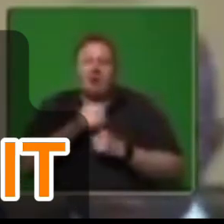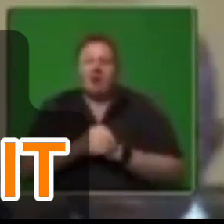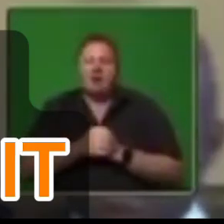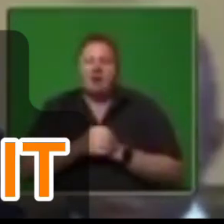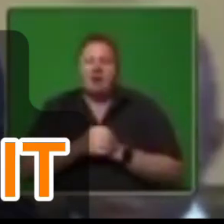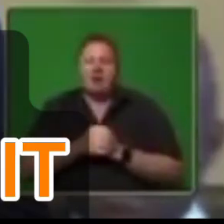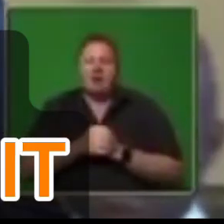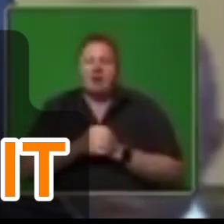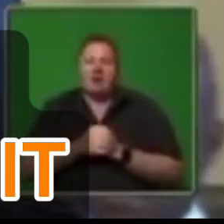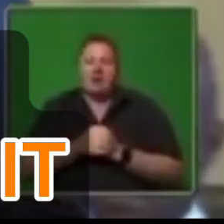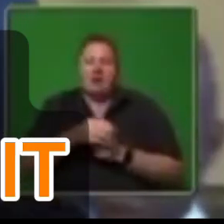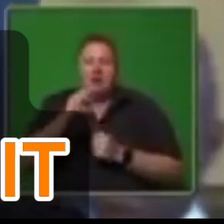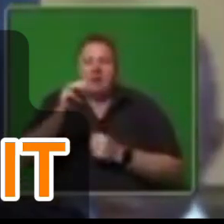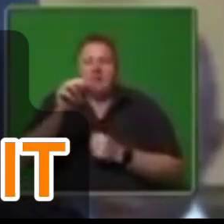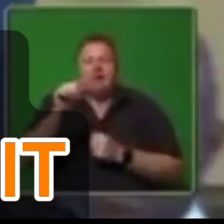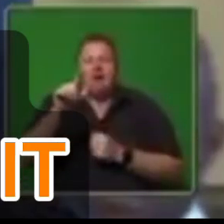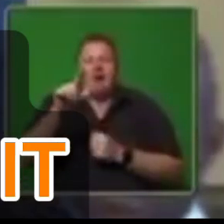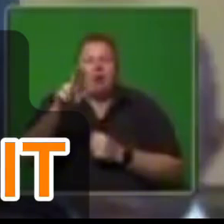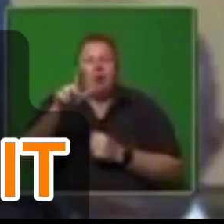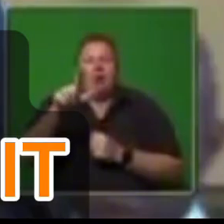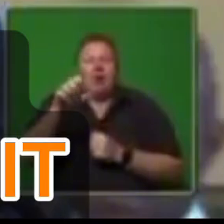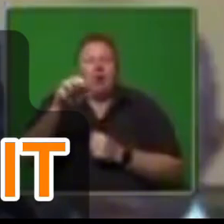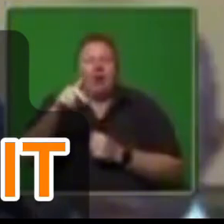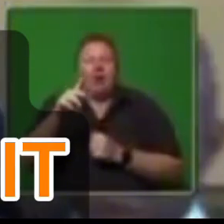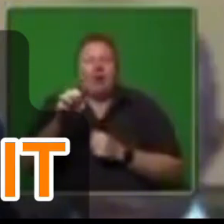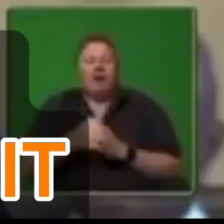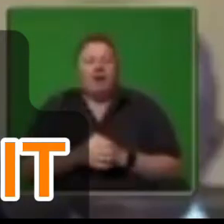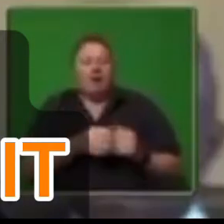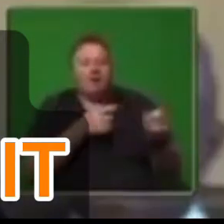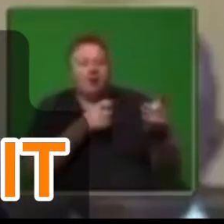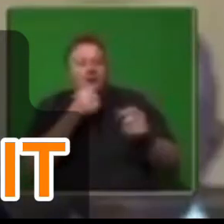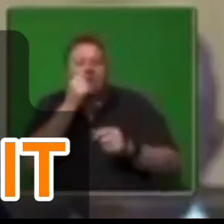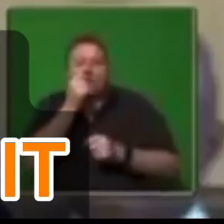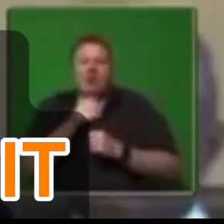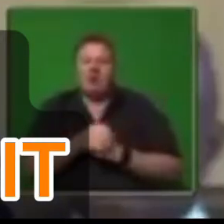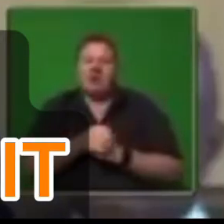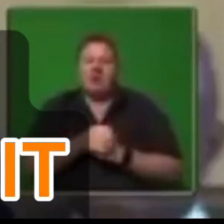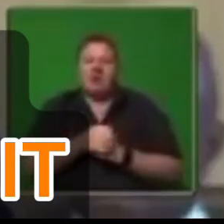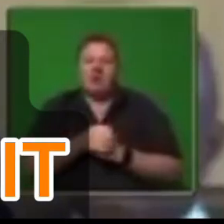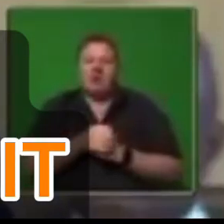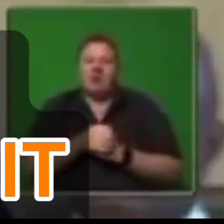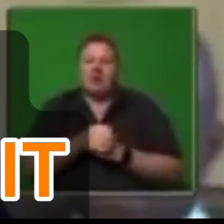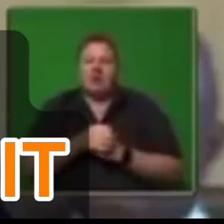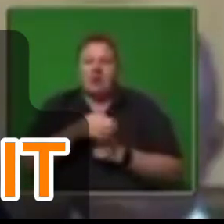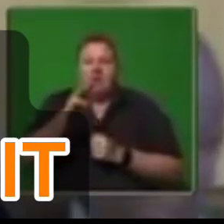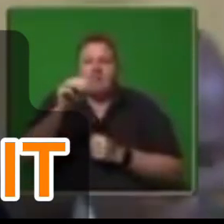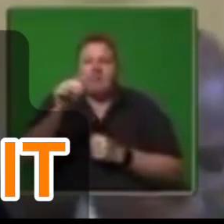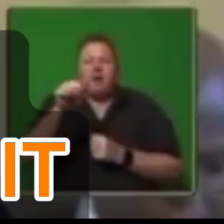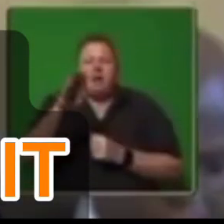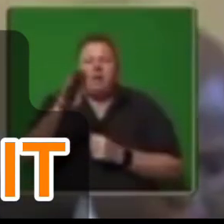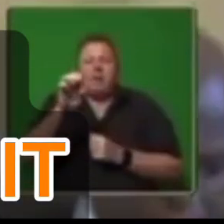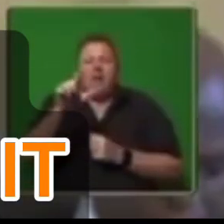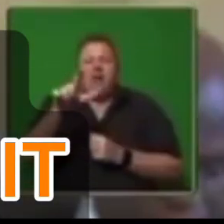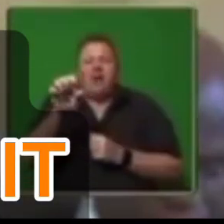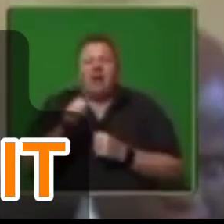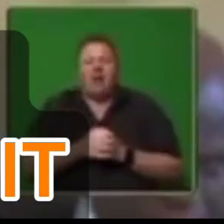Rifleman Derek Maluleke, Rifleman Sidiso Andris Mabele,